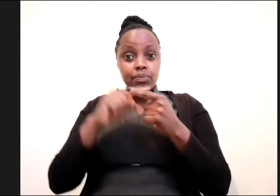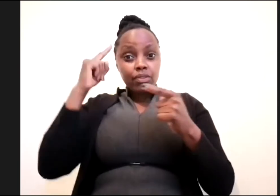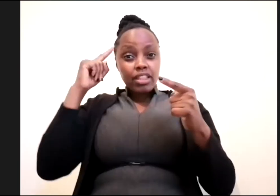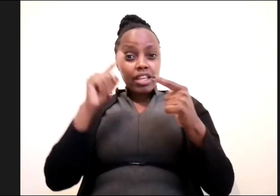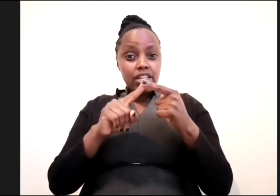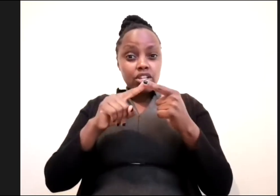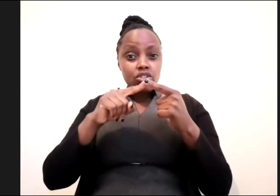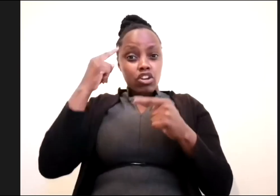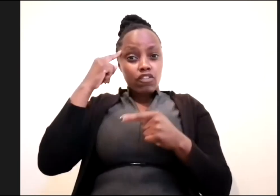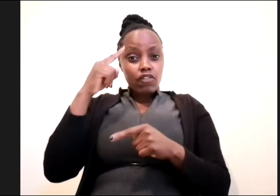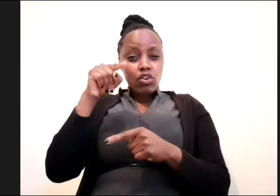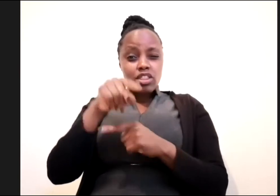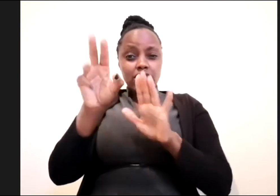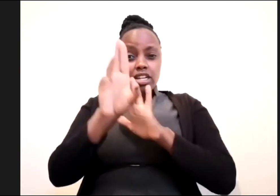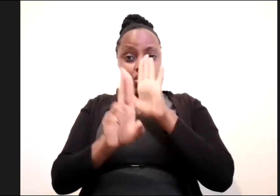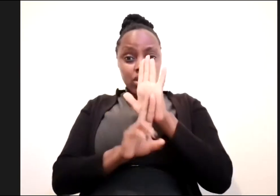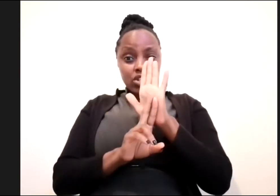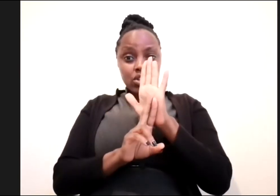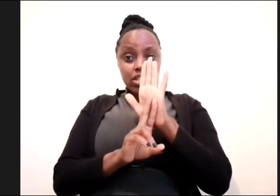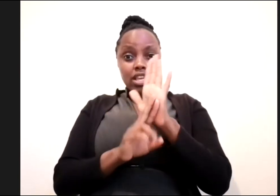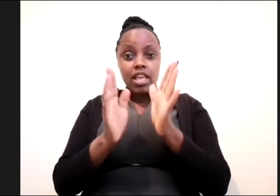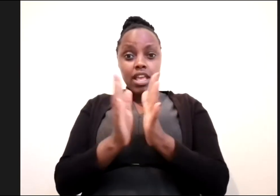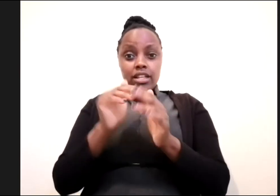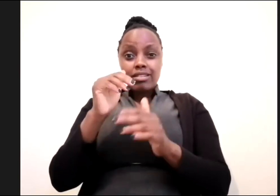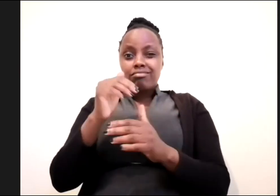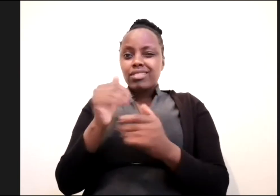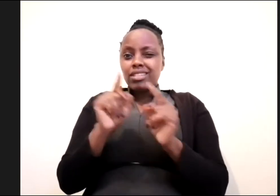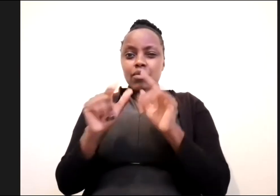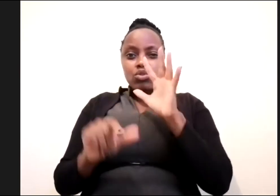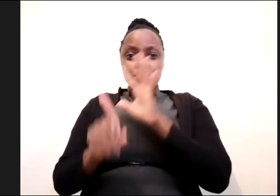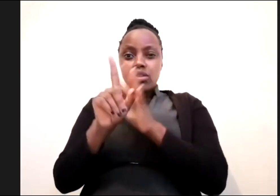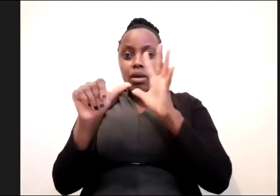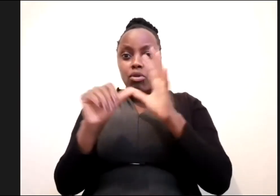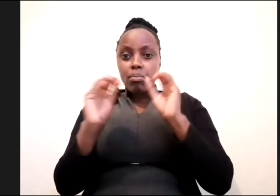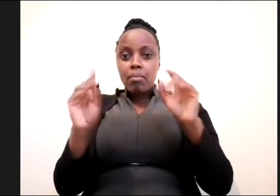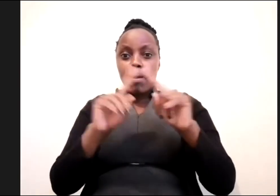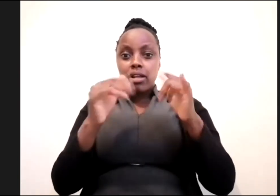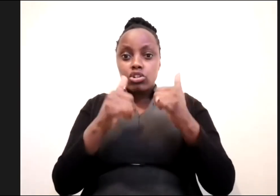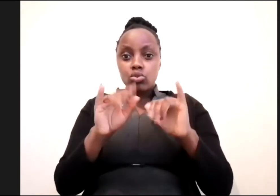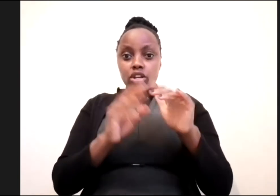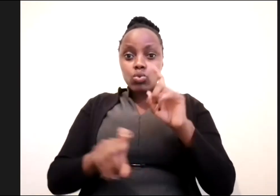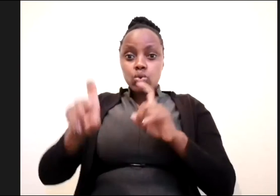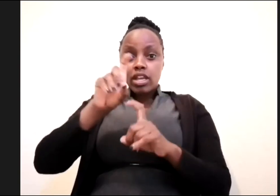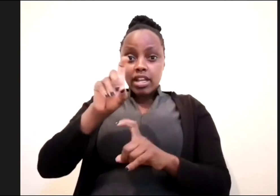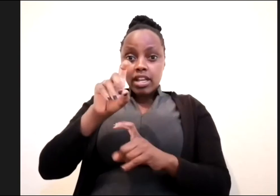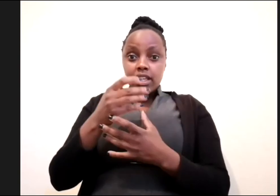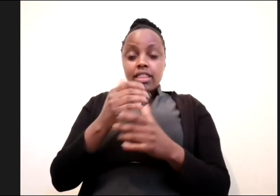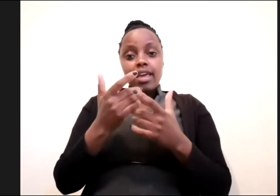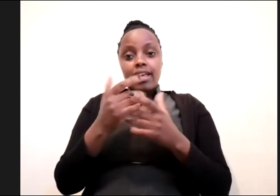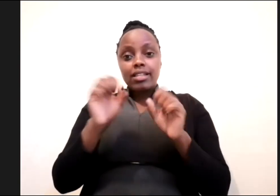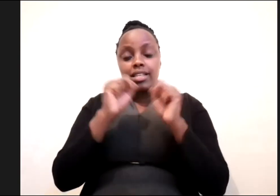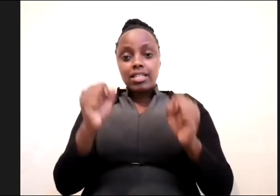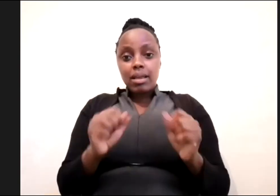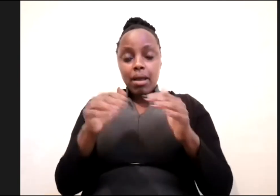of these regulations is not to put problem, but try to increase the credibility of the systems. I think